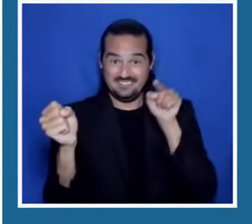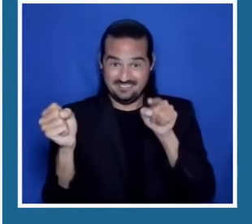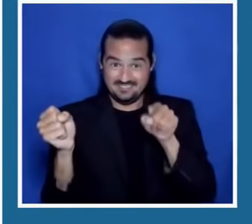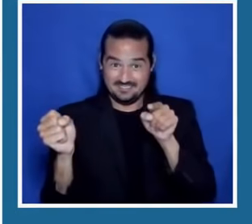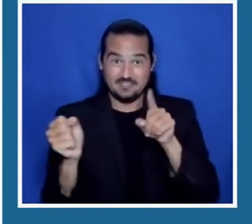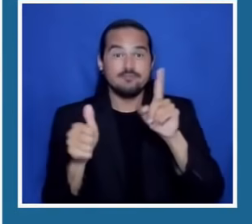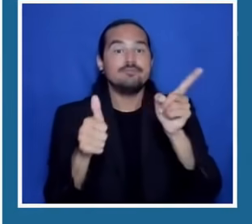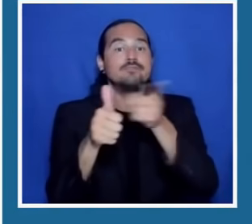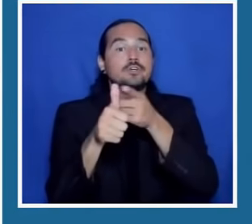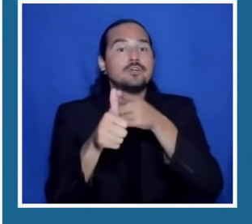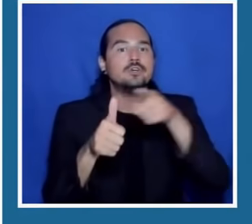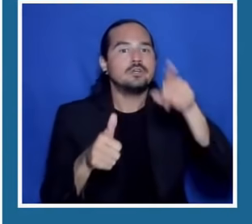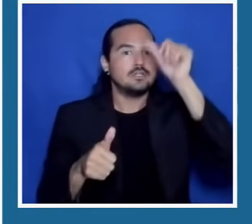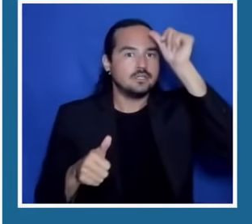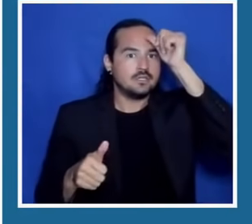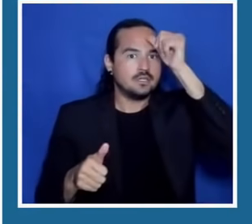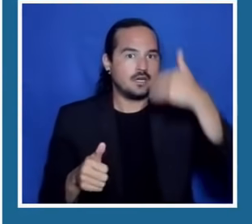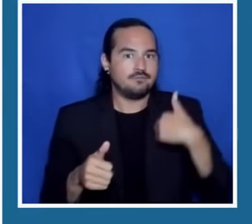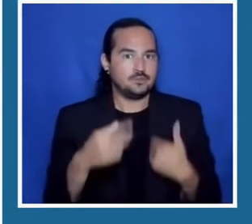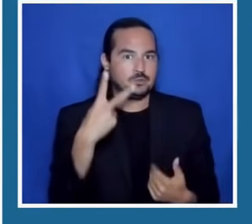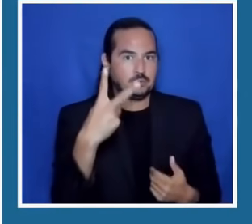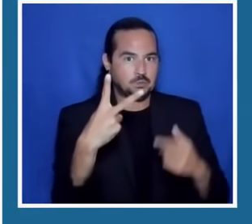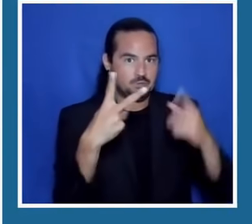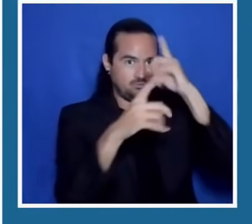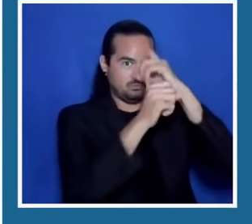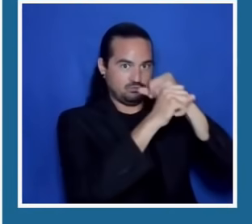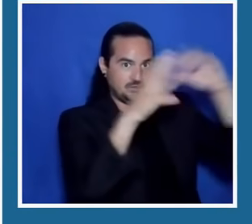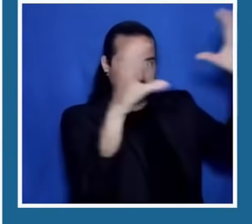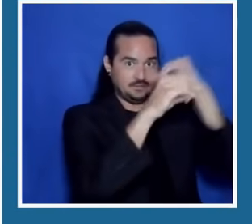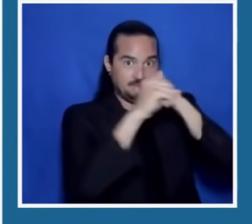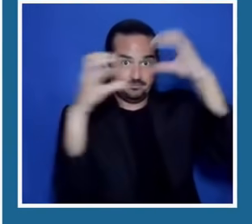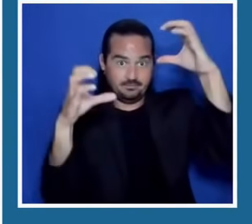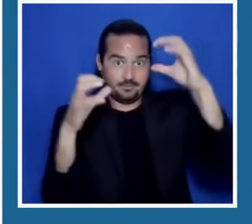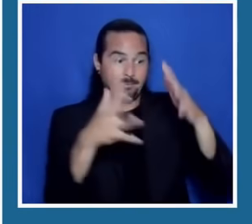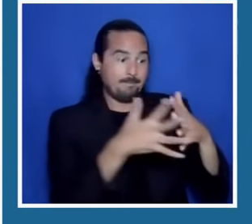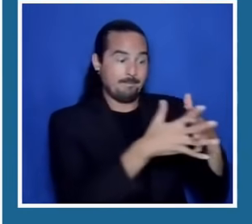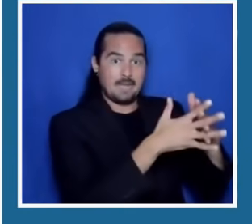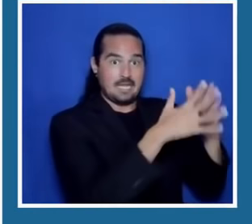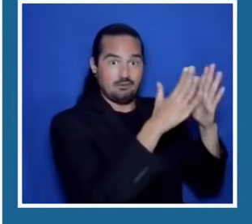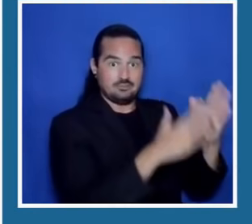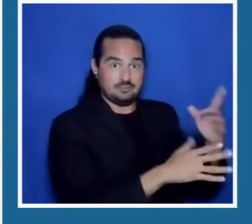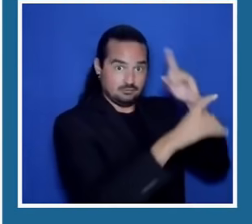dreams. There's the American dream and the California dream.